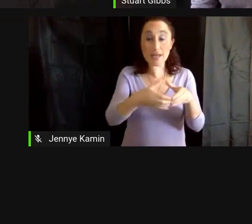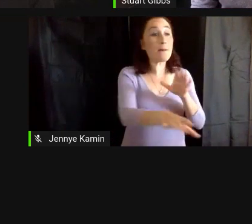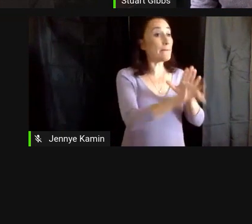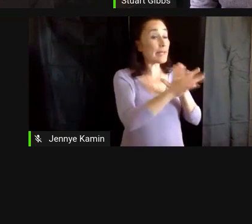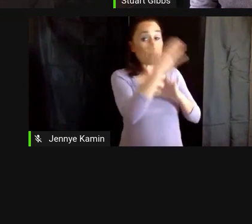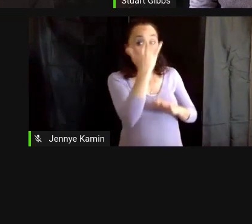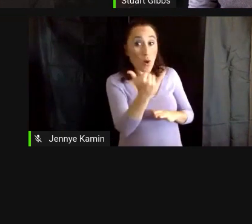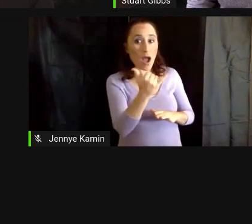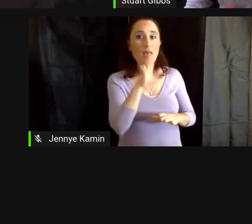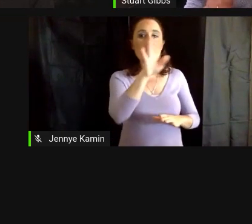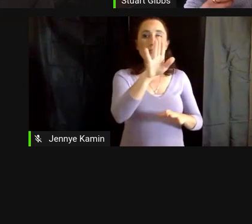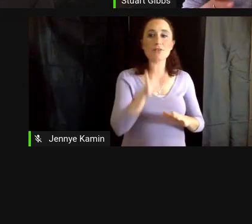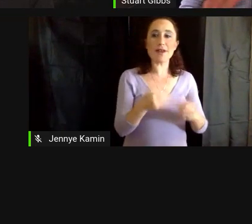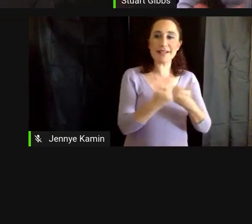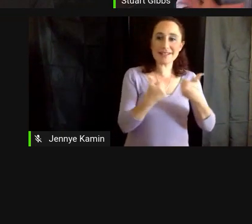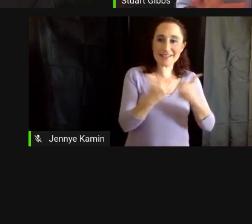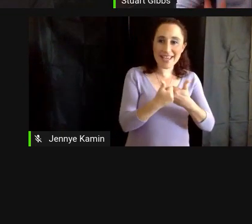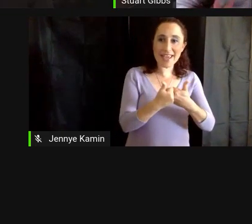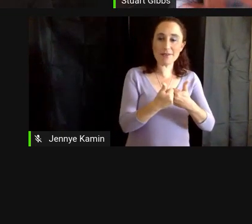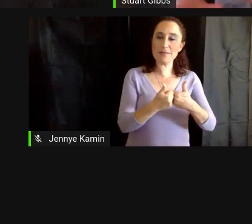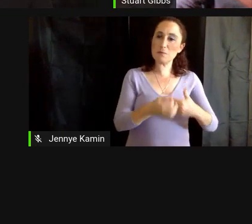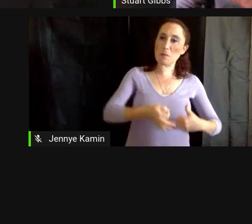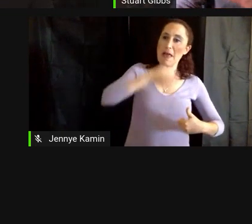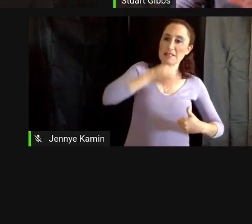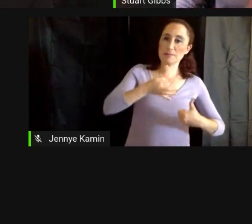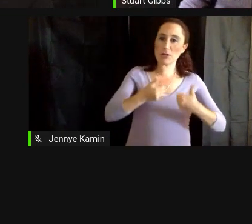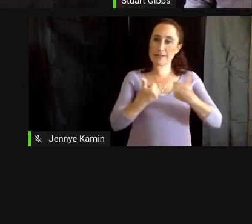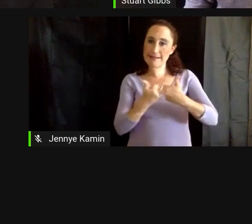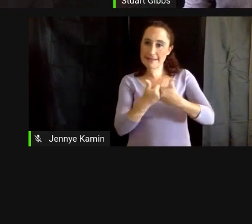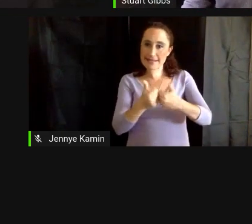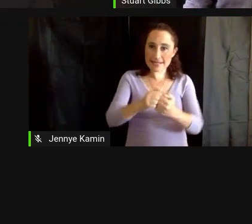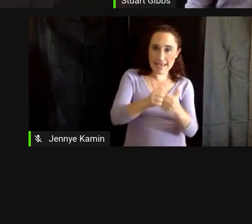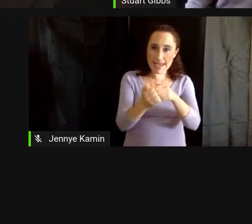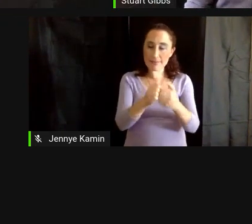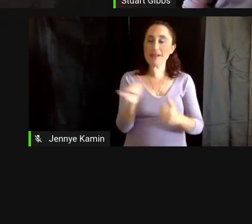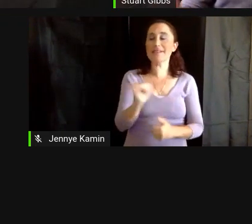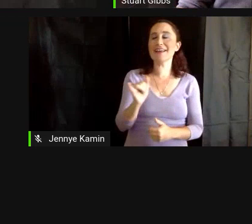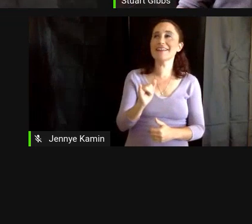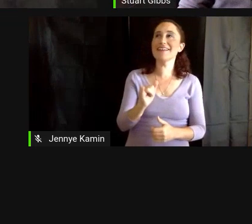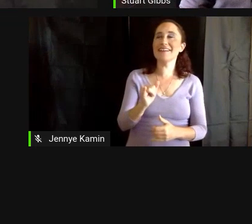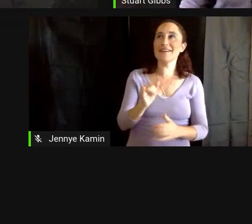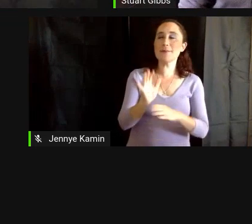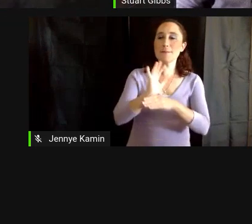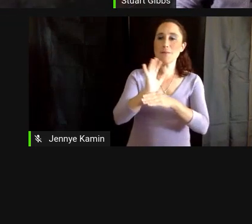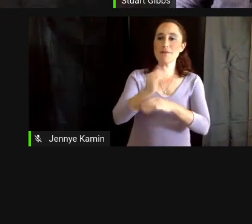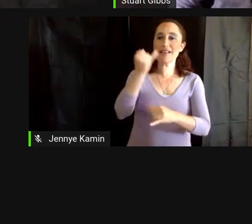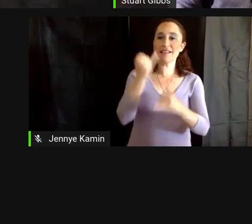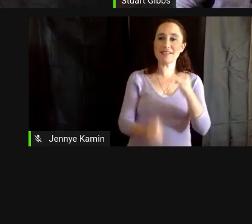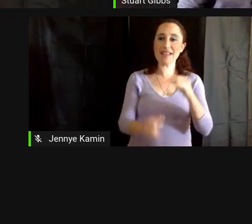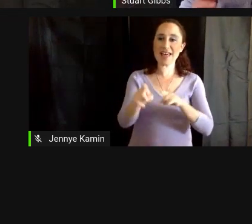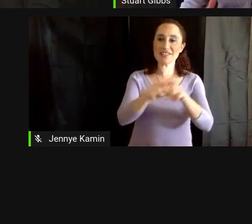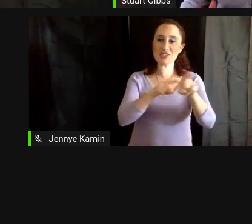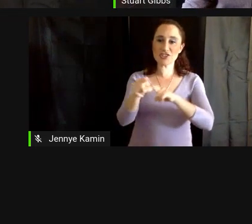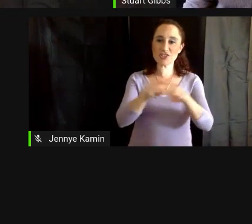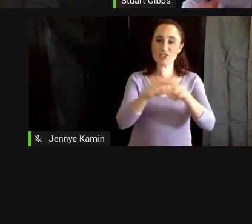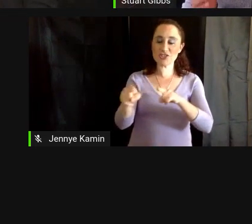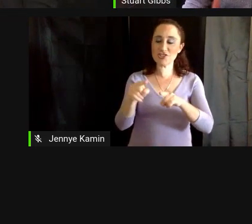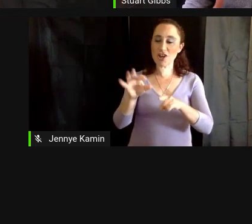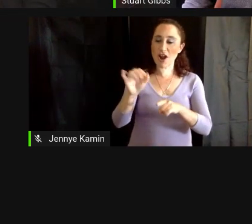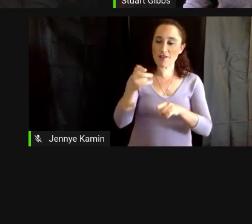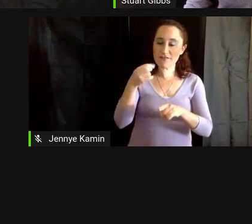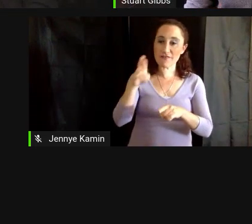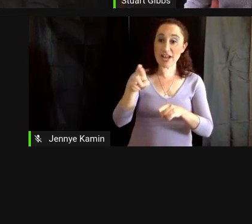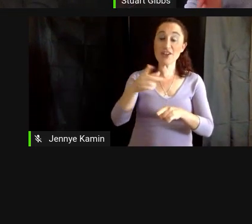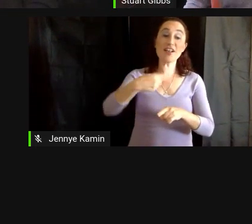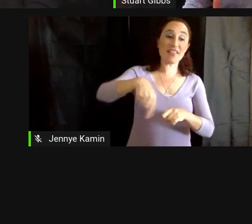of their great video game skills. Like they've gone through sort of like The Last Starfighter, where they recognize that these particular guys are